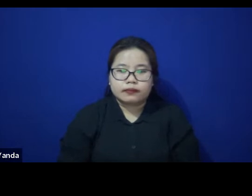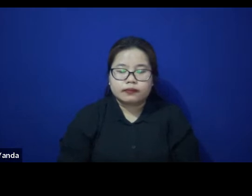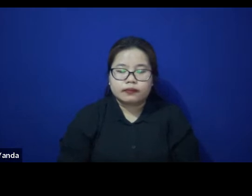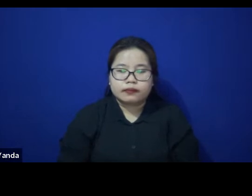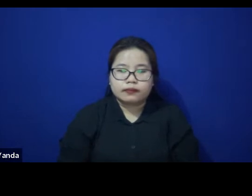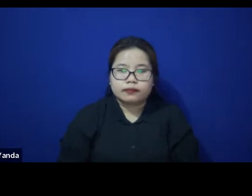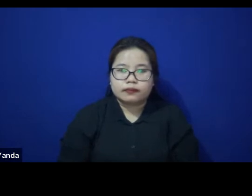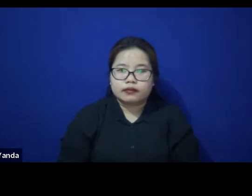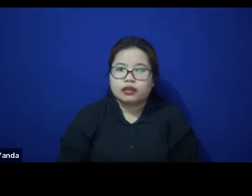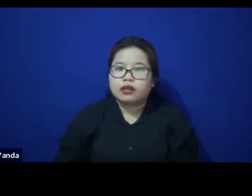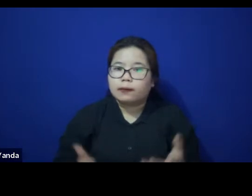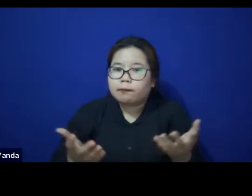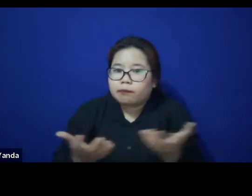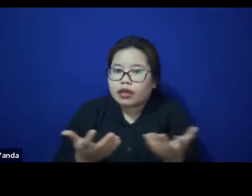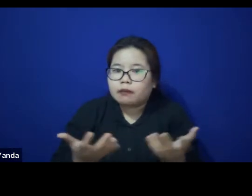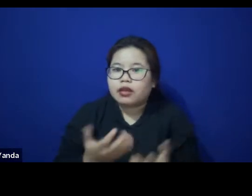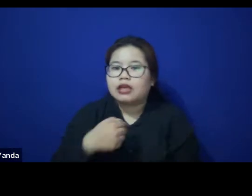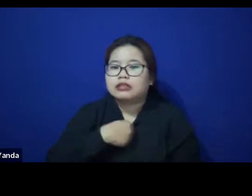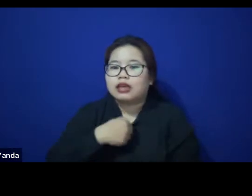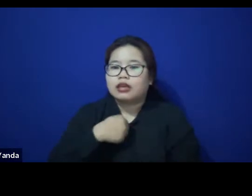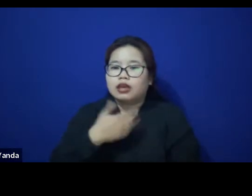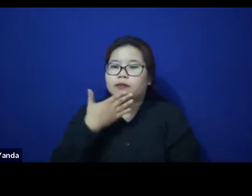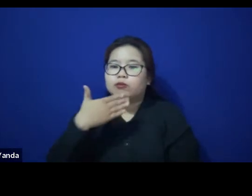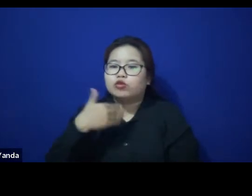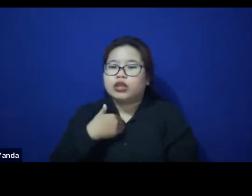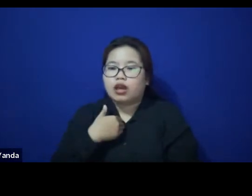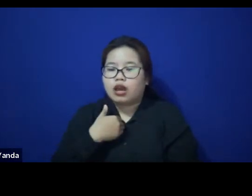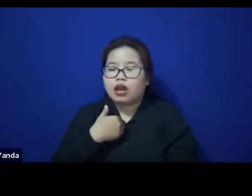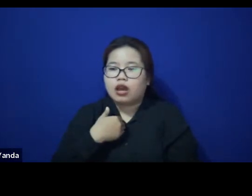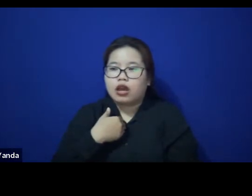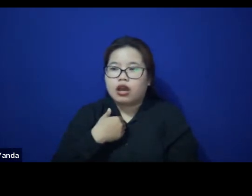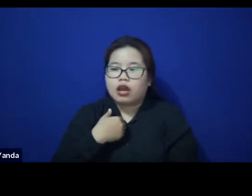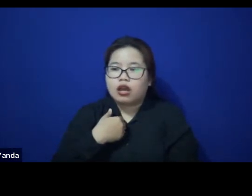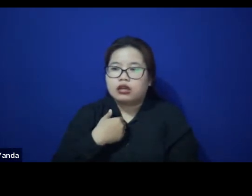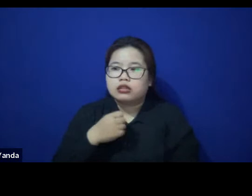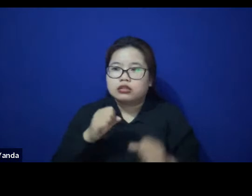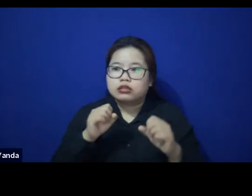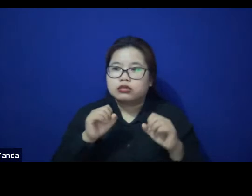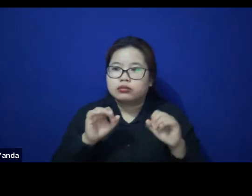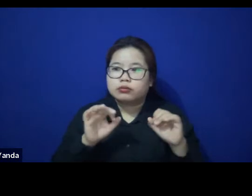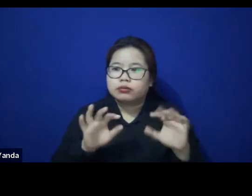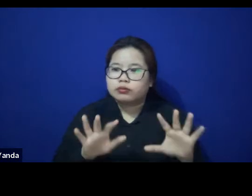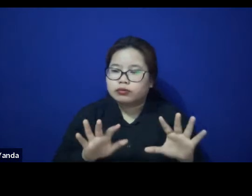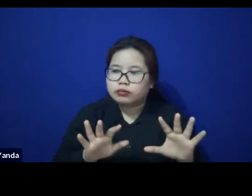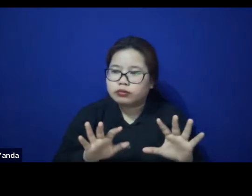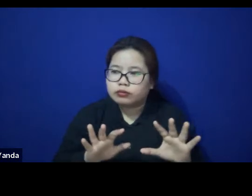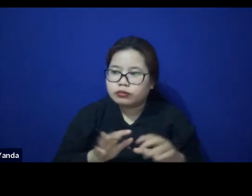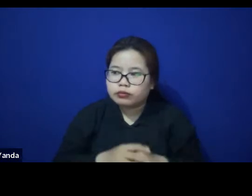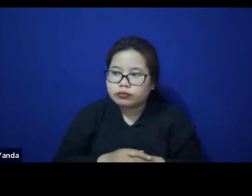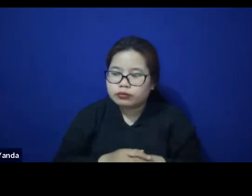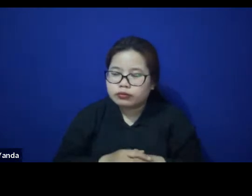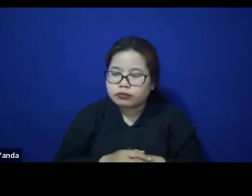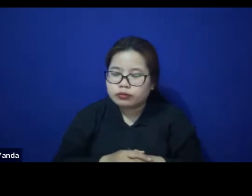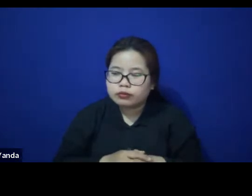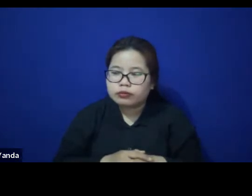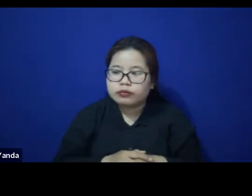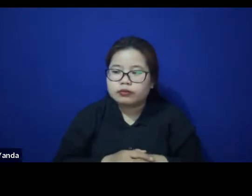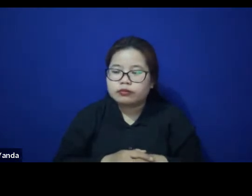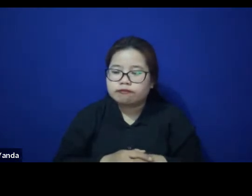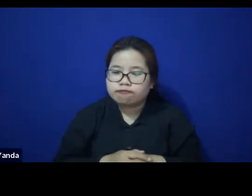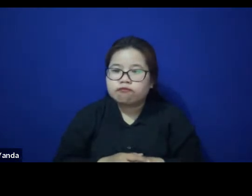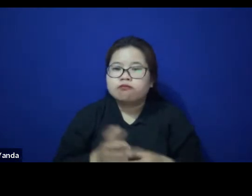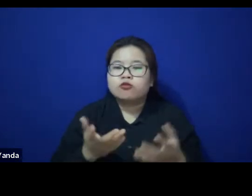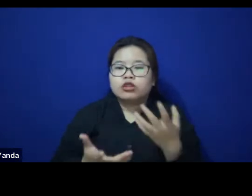children, and my parents had the same expectations of me as they did of the other members of my family. Get